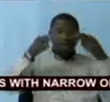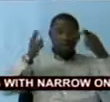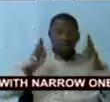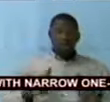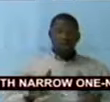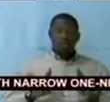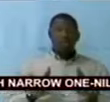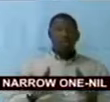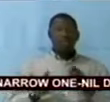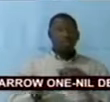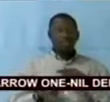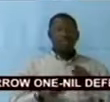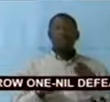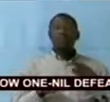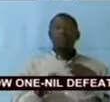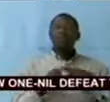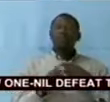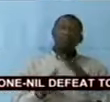it is pretty much.